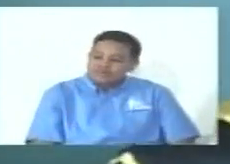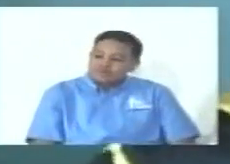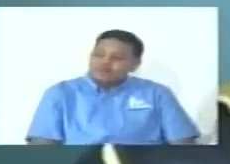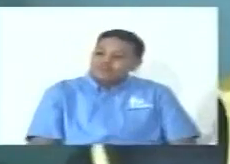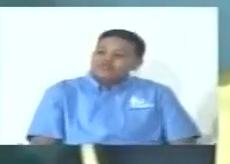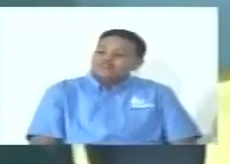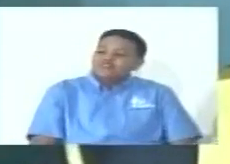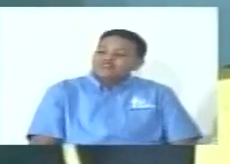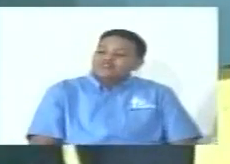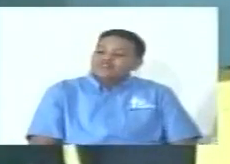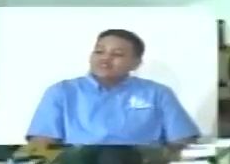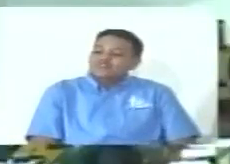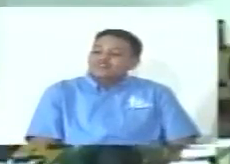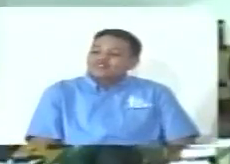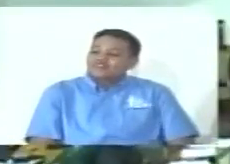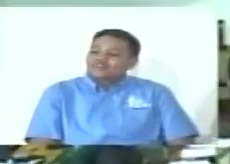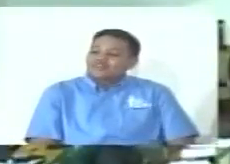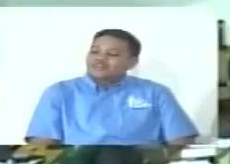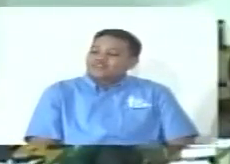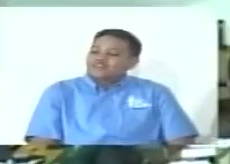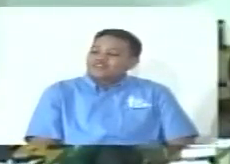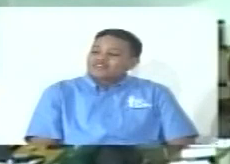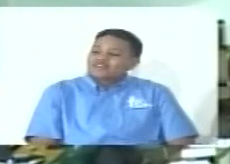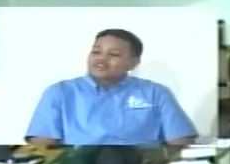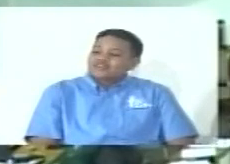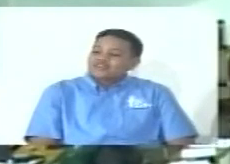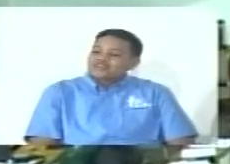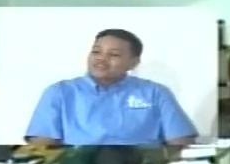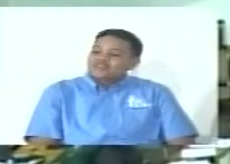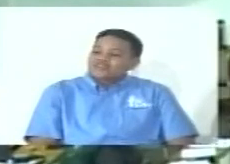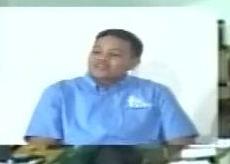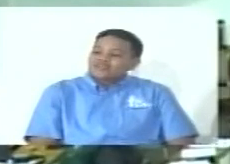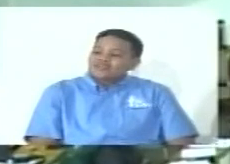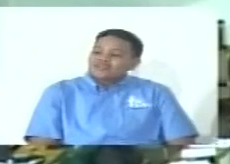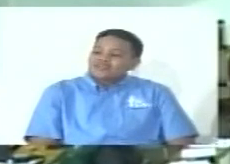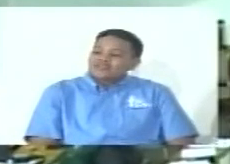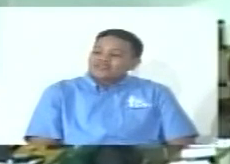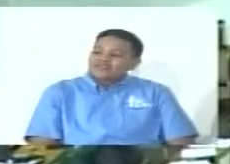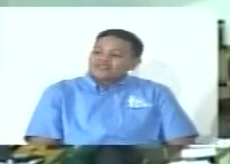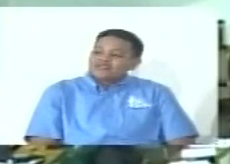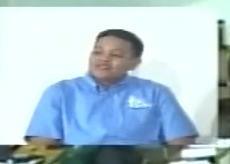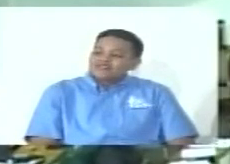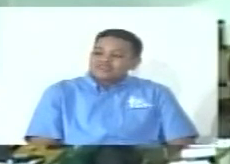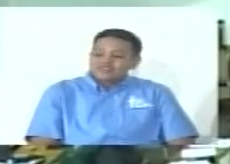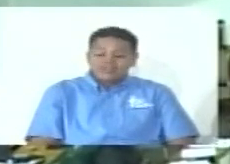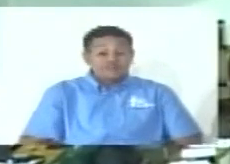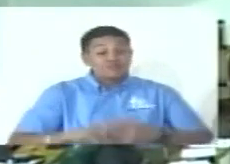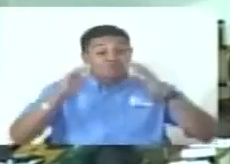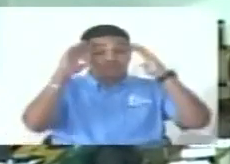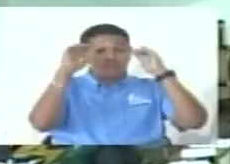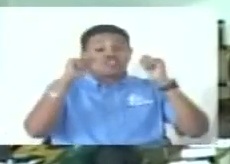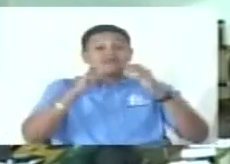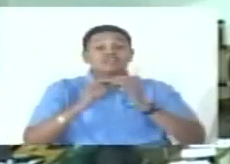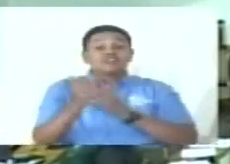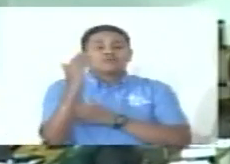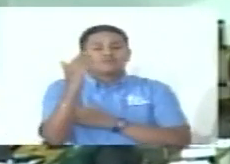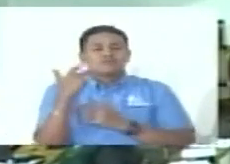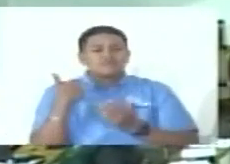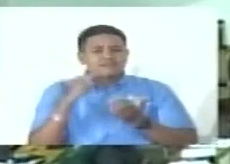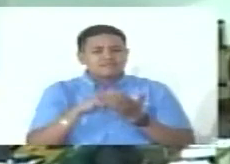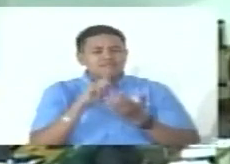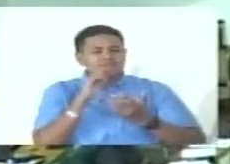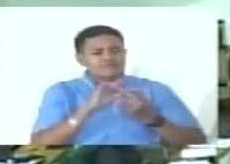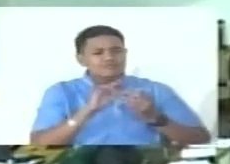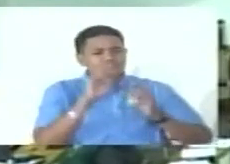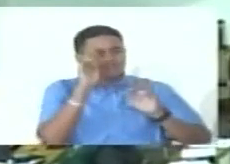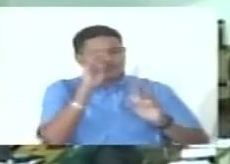Mr. President, this morning I rise to pay my respect to two